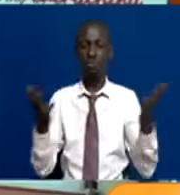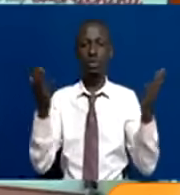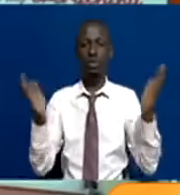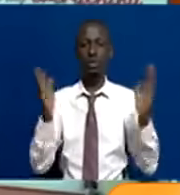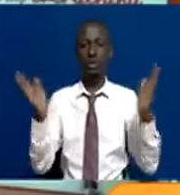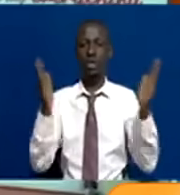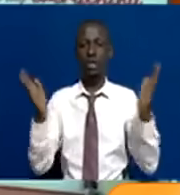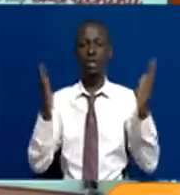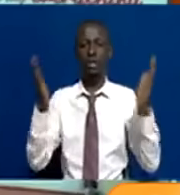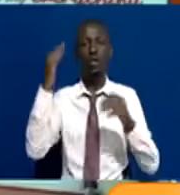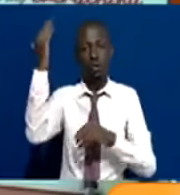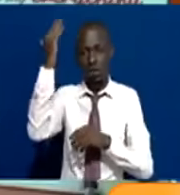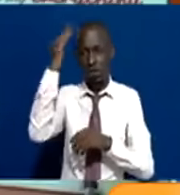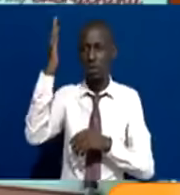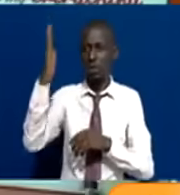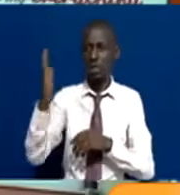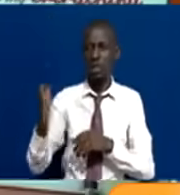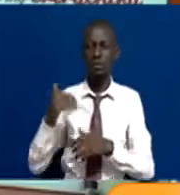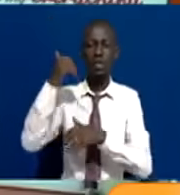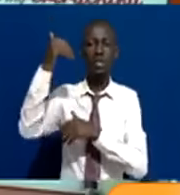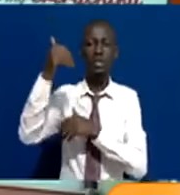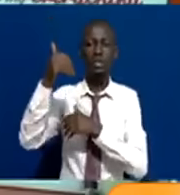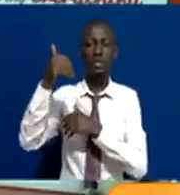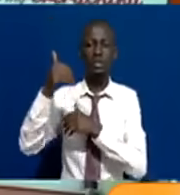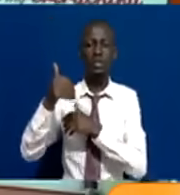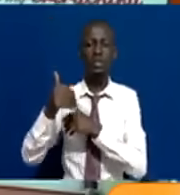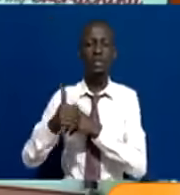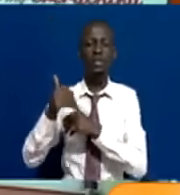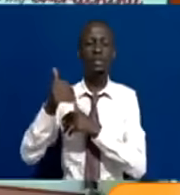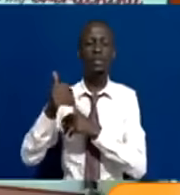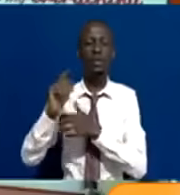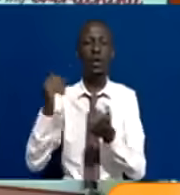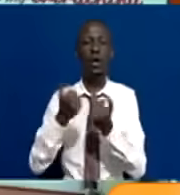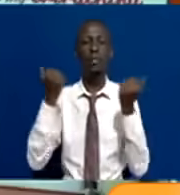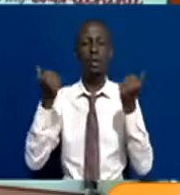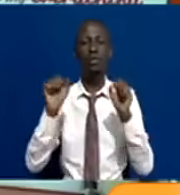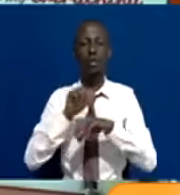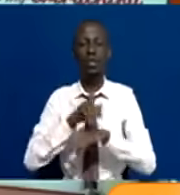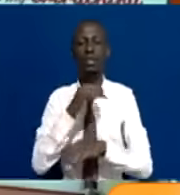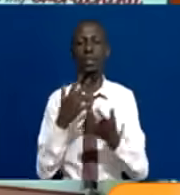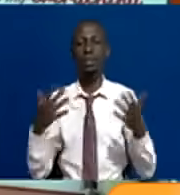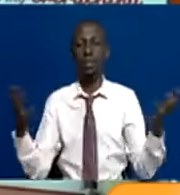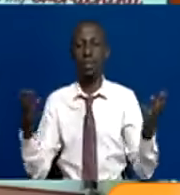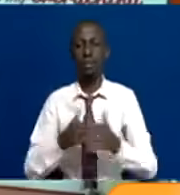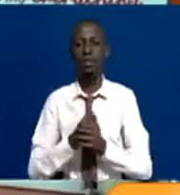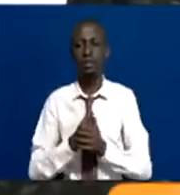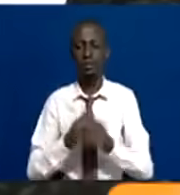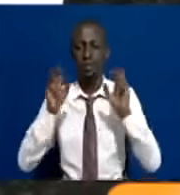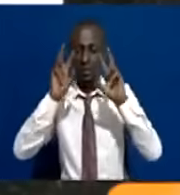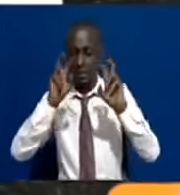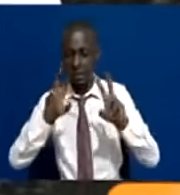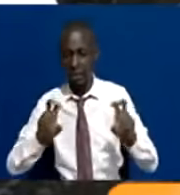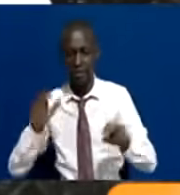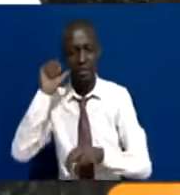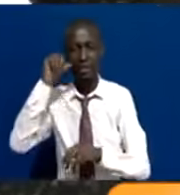might not discover the next replacement of ugali, but something will come out of it, definitely. And that's the beauty of research. For these